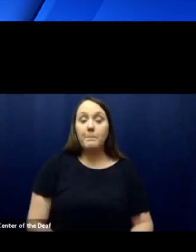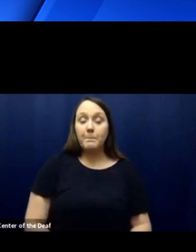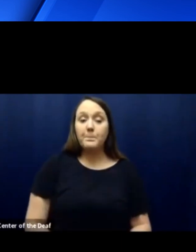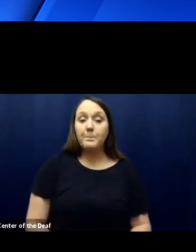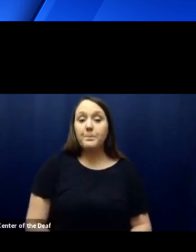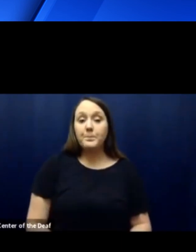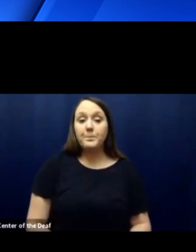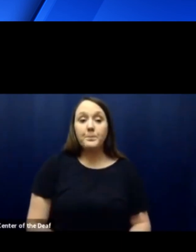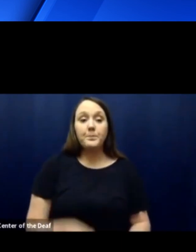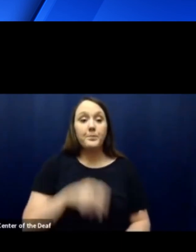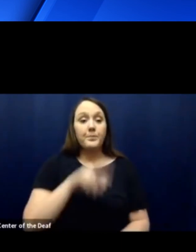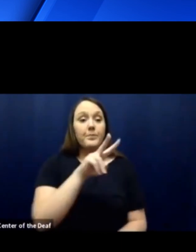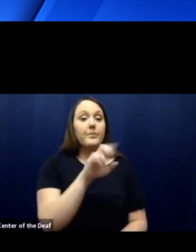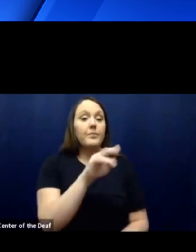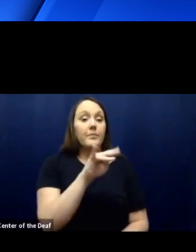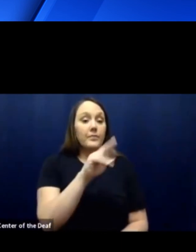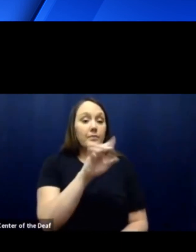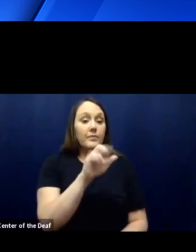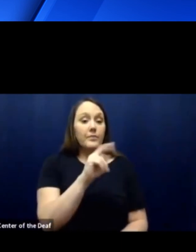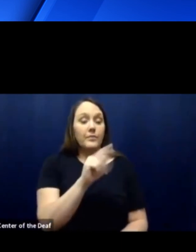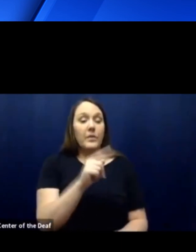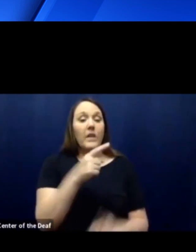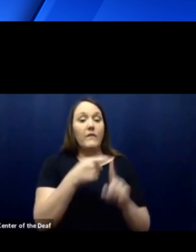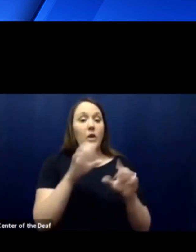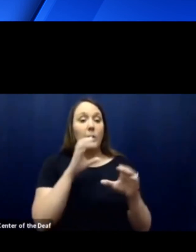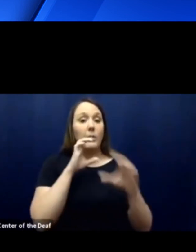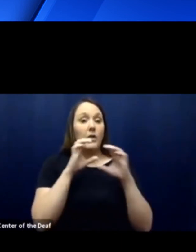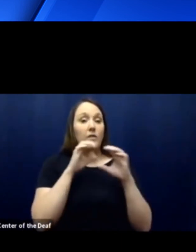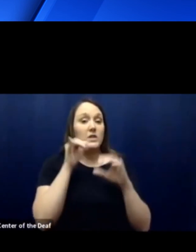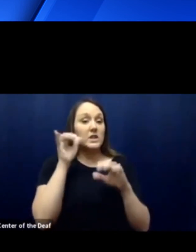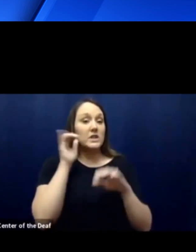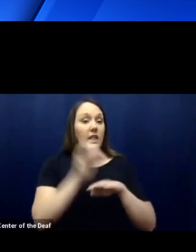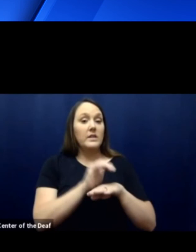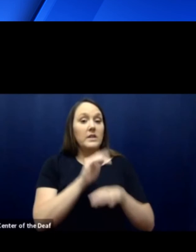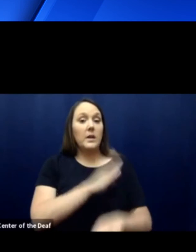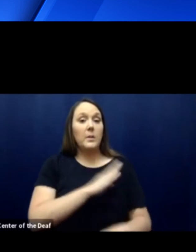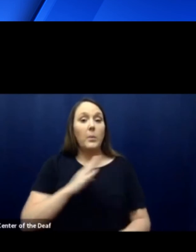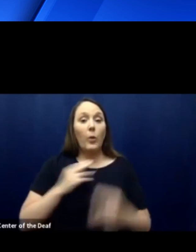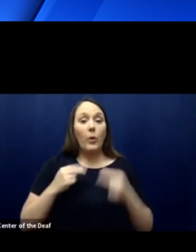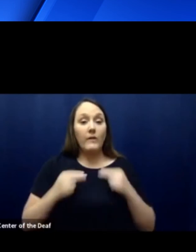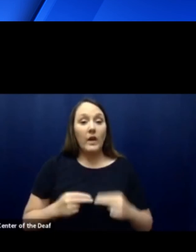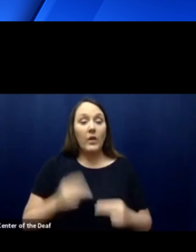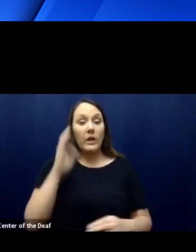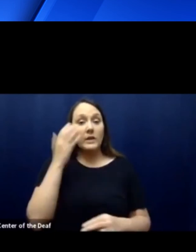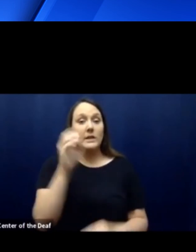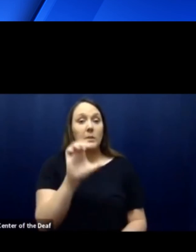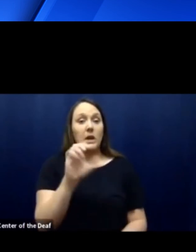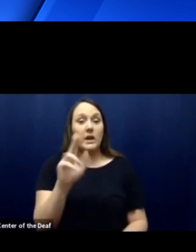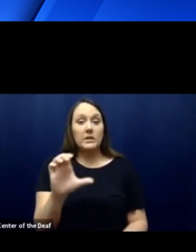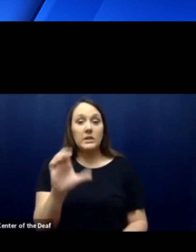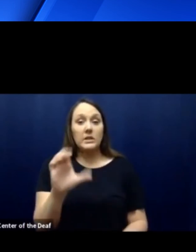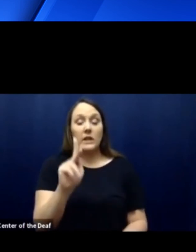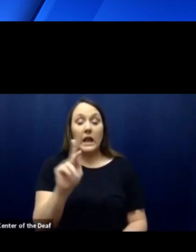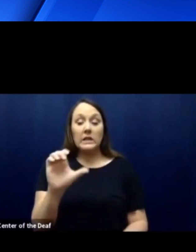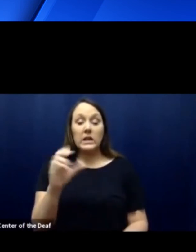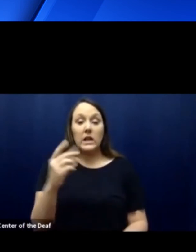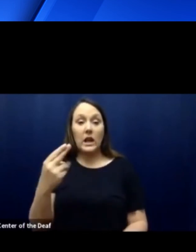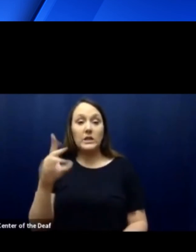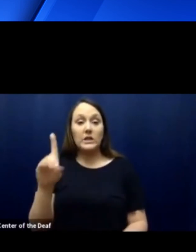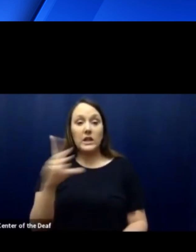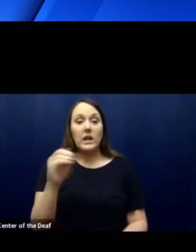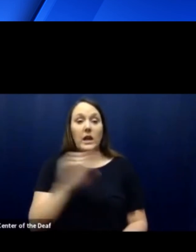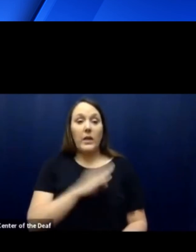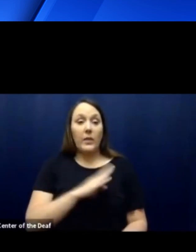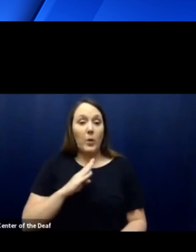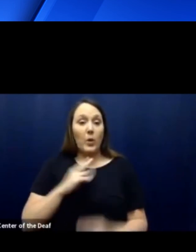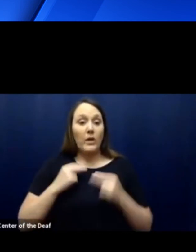From Vincent with the Sentinel, from the conversation last night at the Board of Health, it seemed like the KCHD and Board of Health were relying not on the